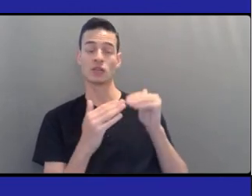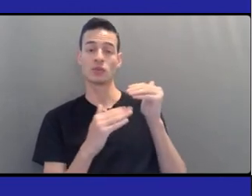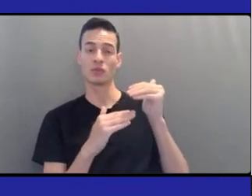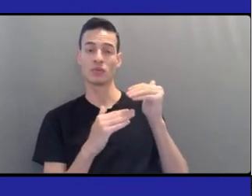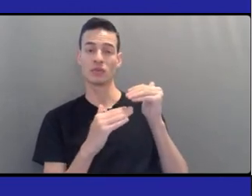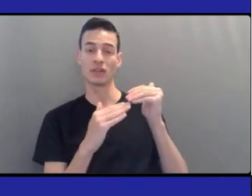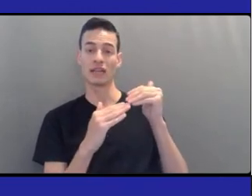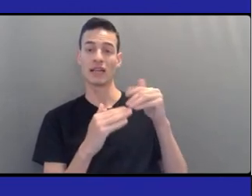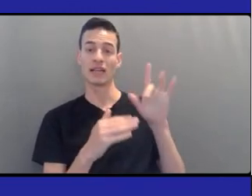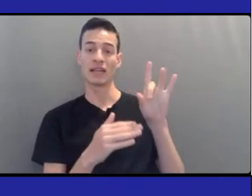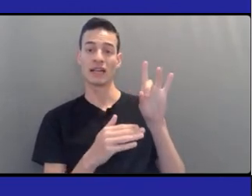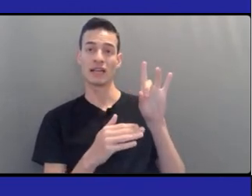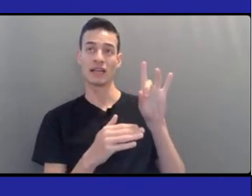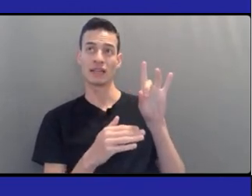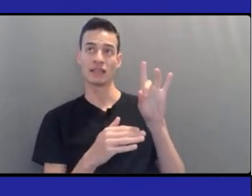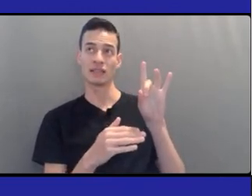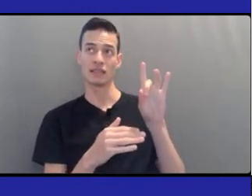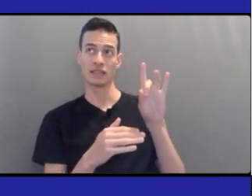to